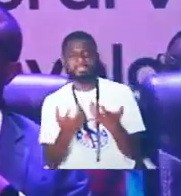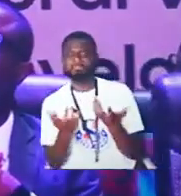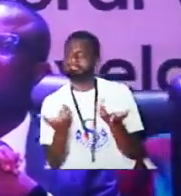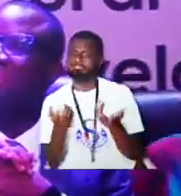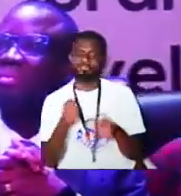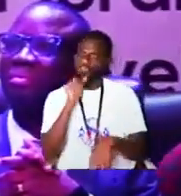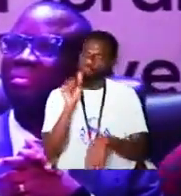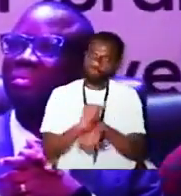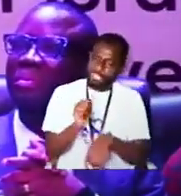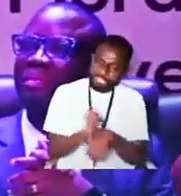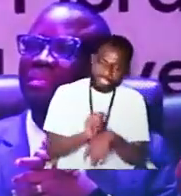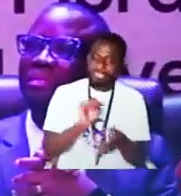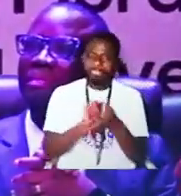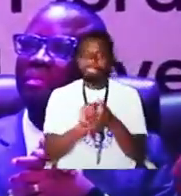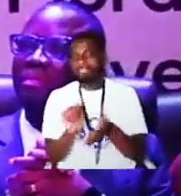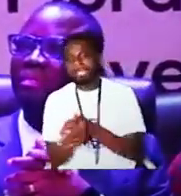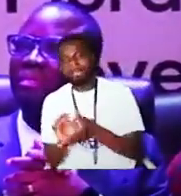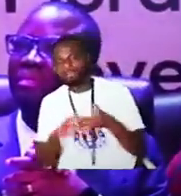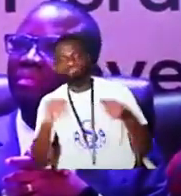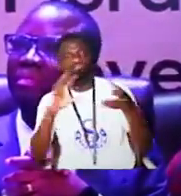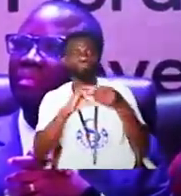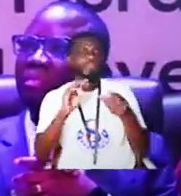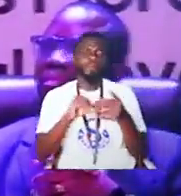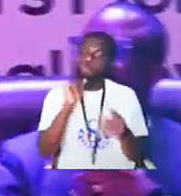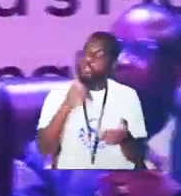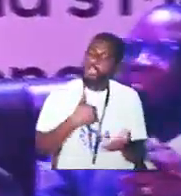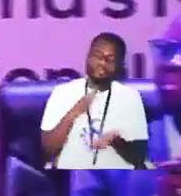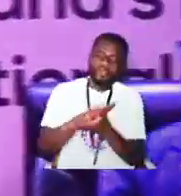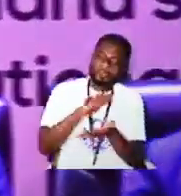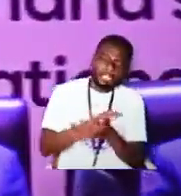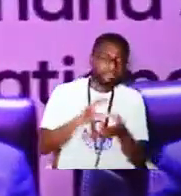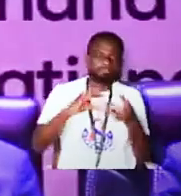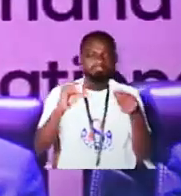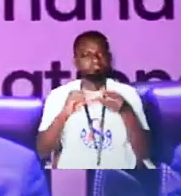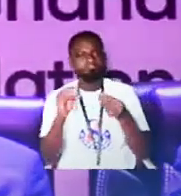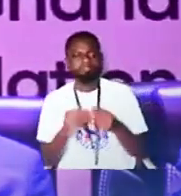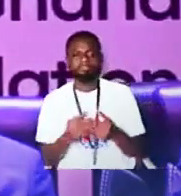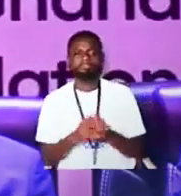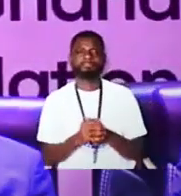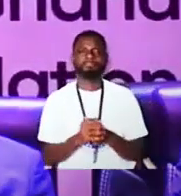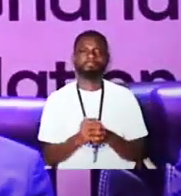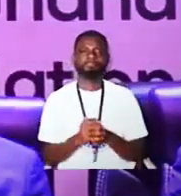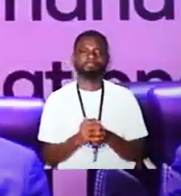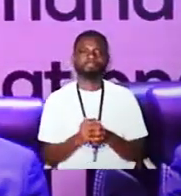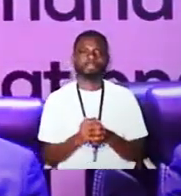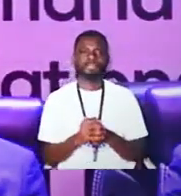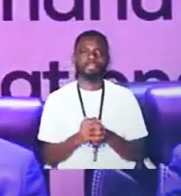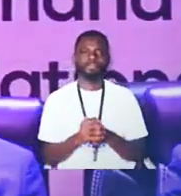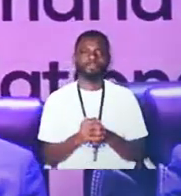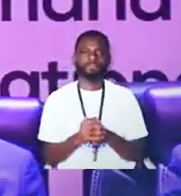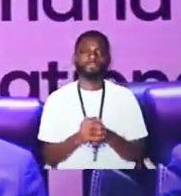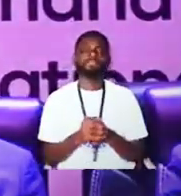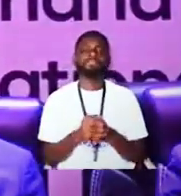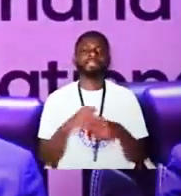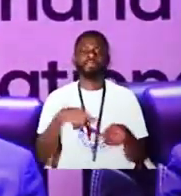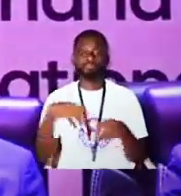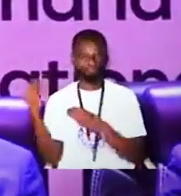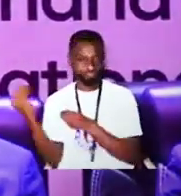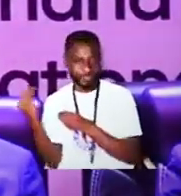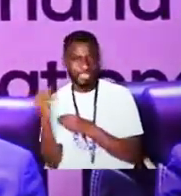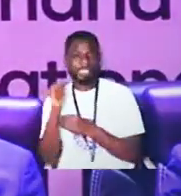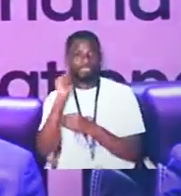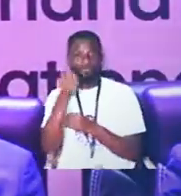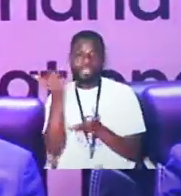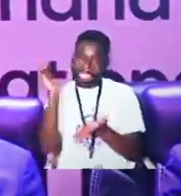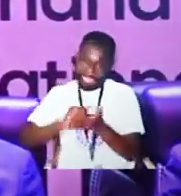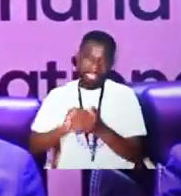and all that, and that we don't even have papers to do this. Then he went the following day, same